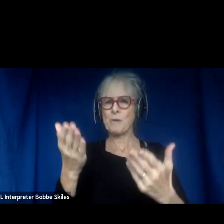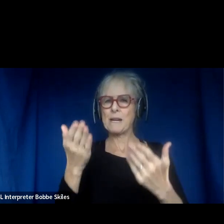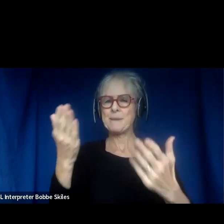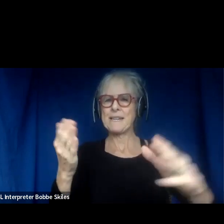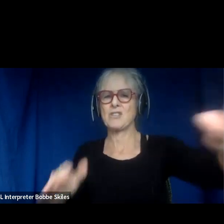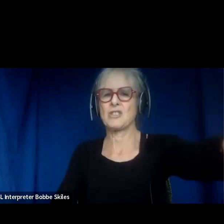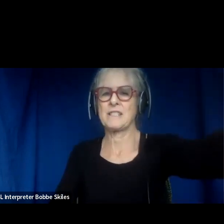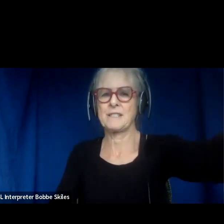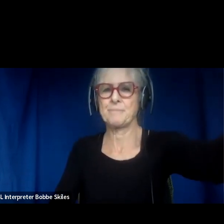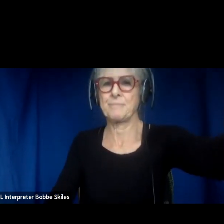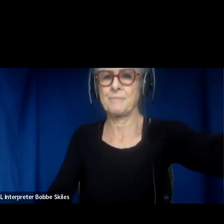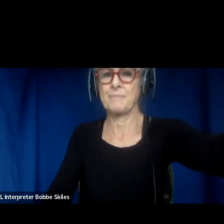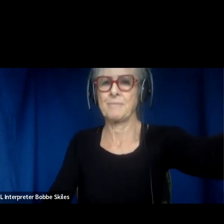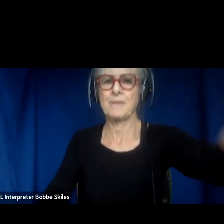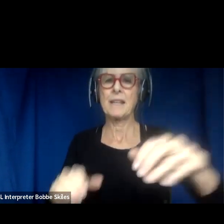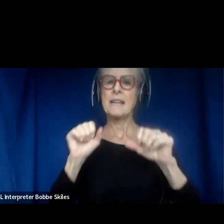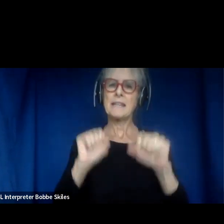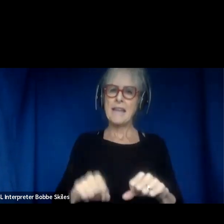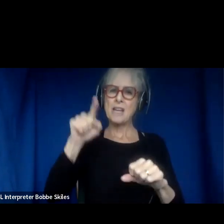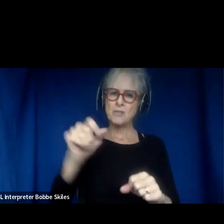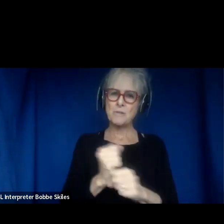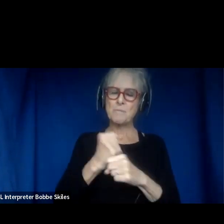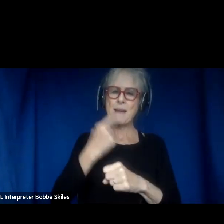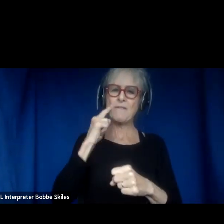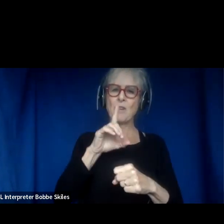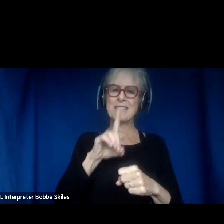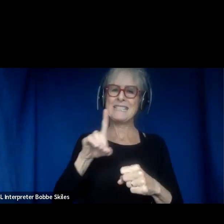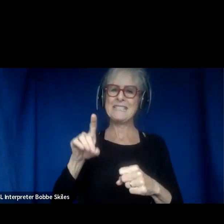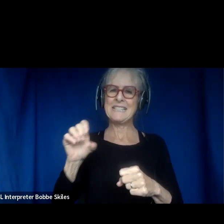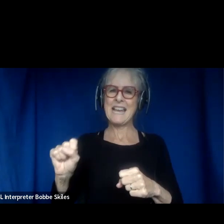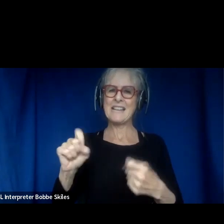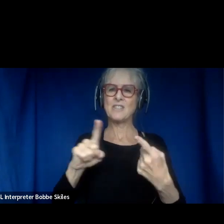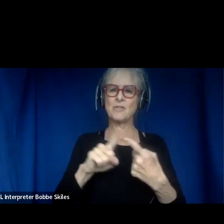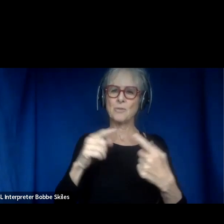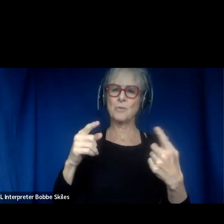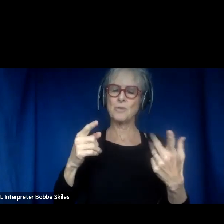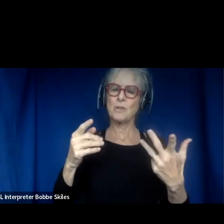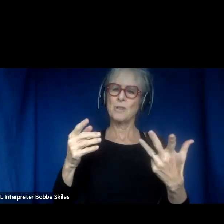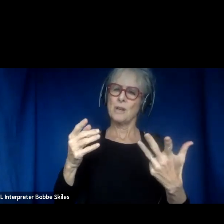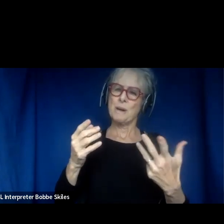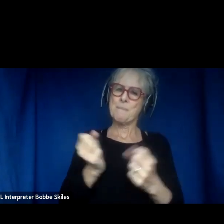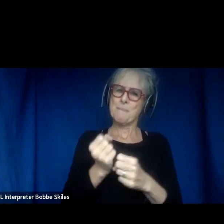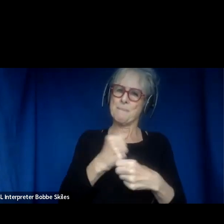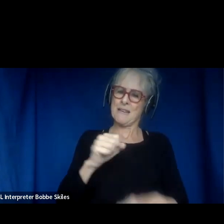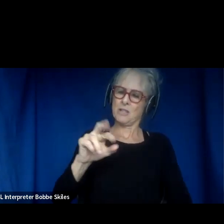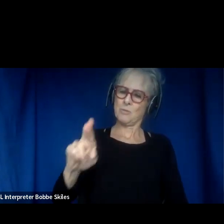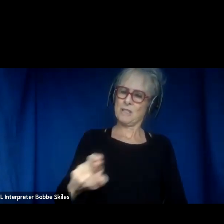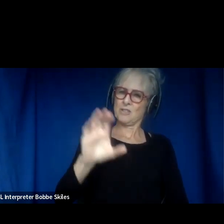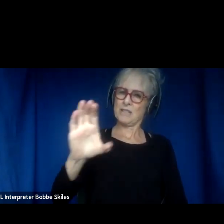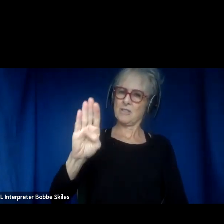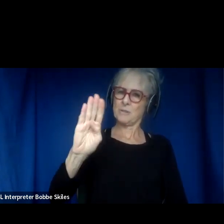make for DDS to hold regional centers accountable to